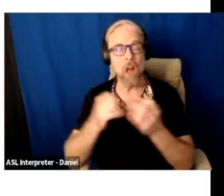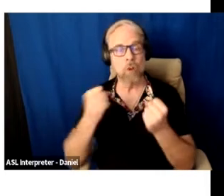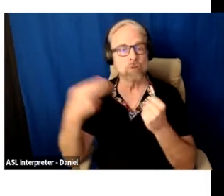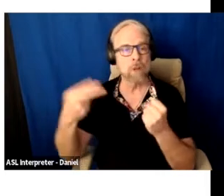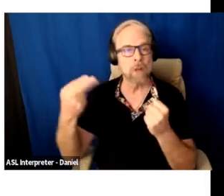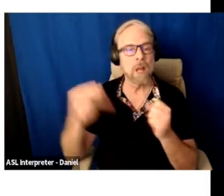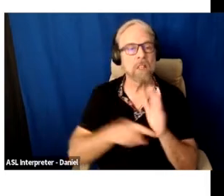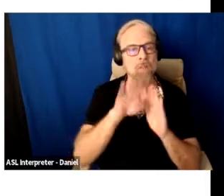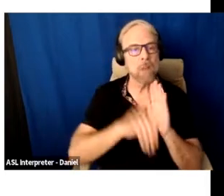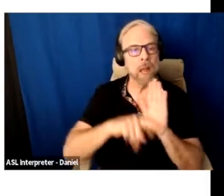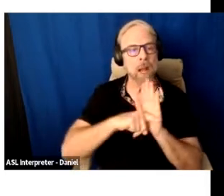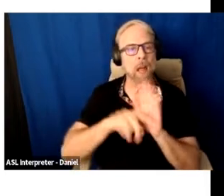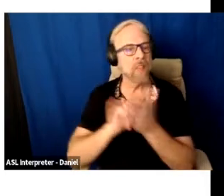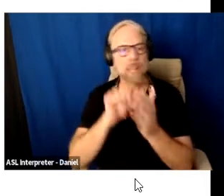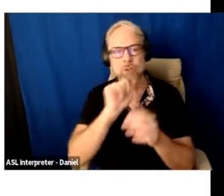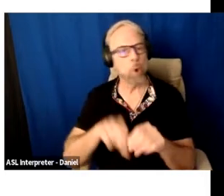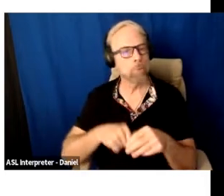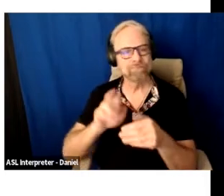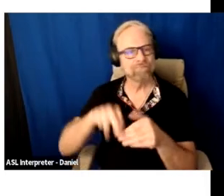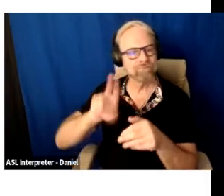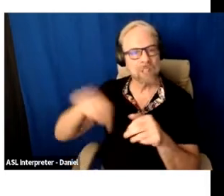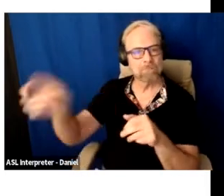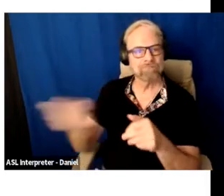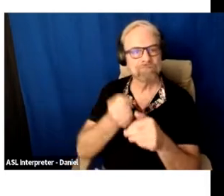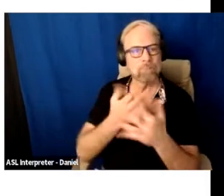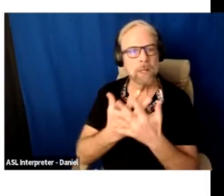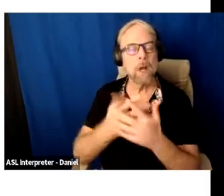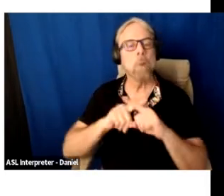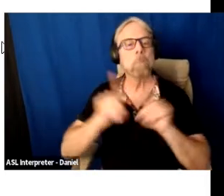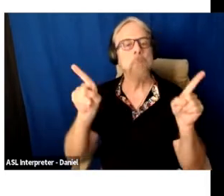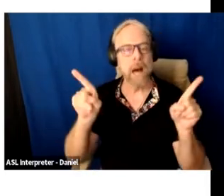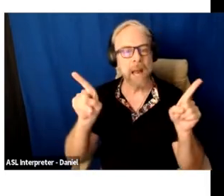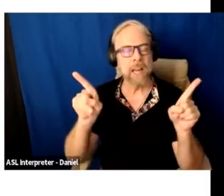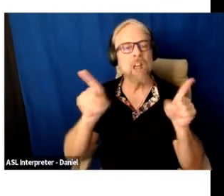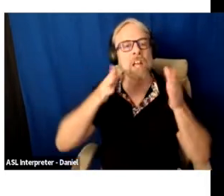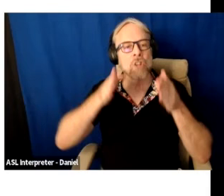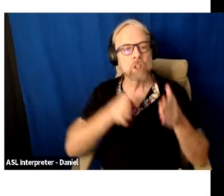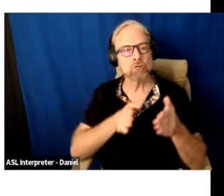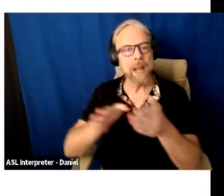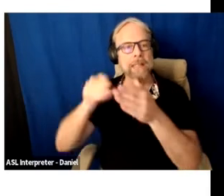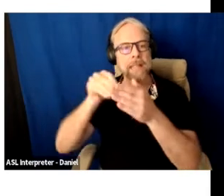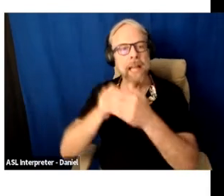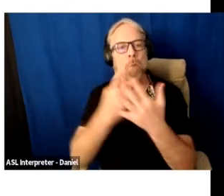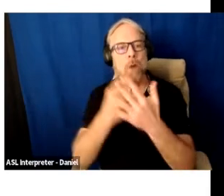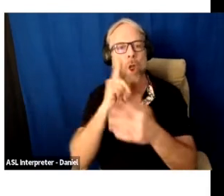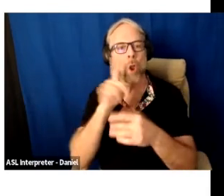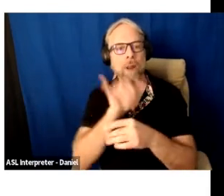developmental adversity who don't end up in prison. But the trajectory into prison looks a lot like